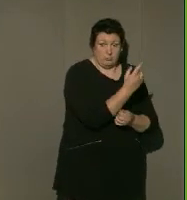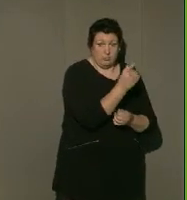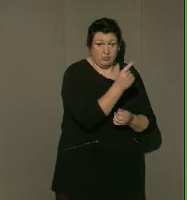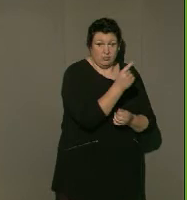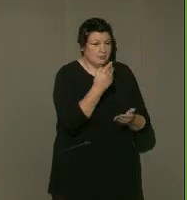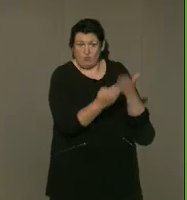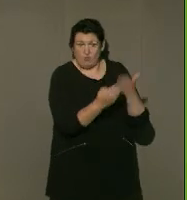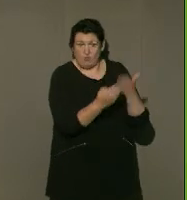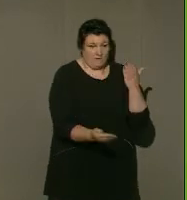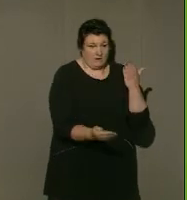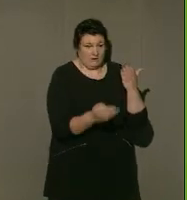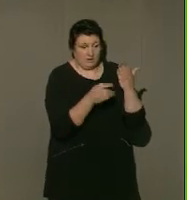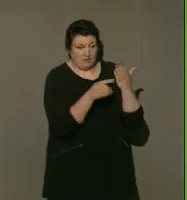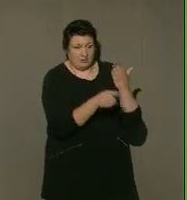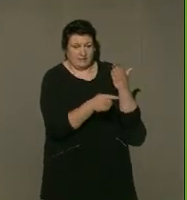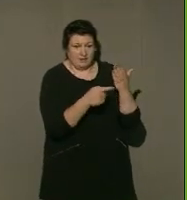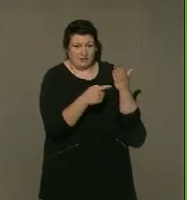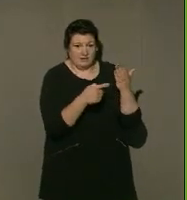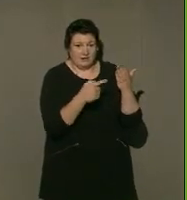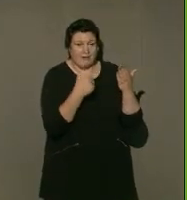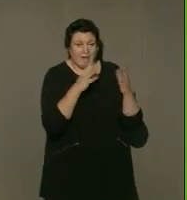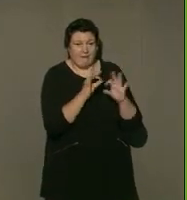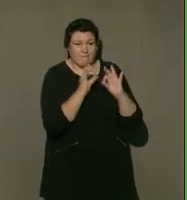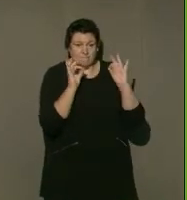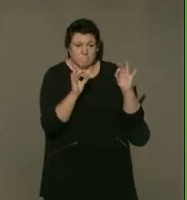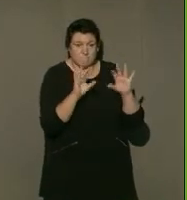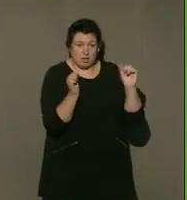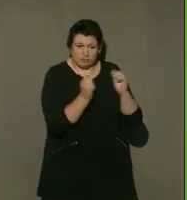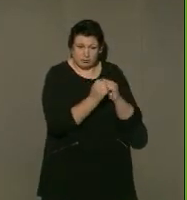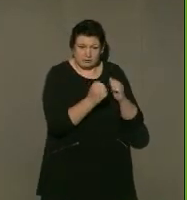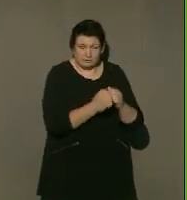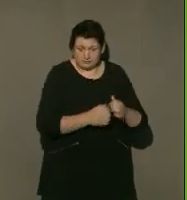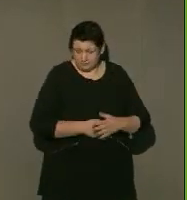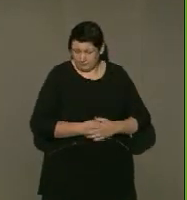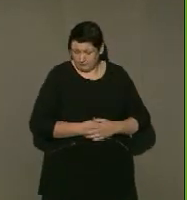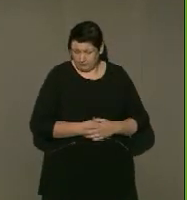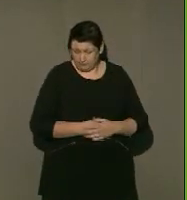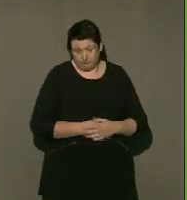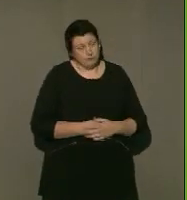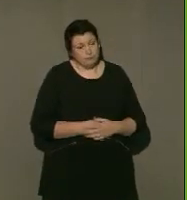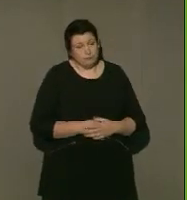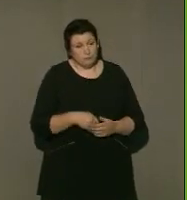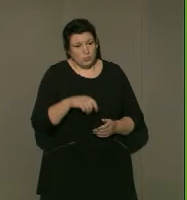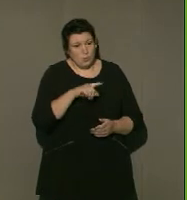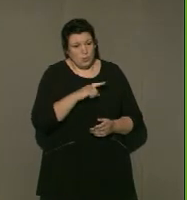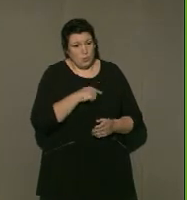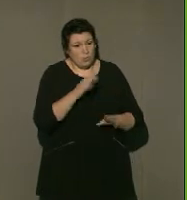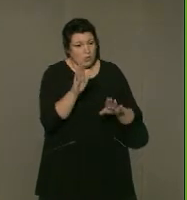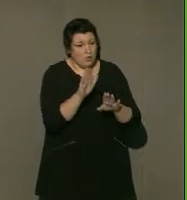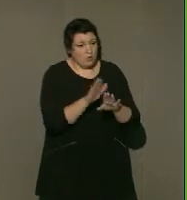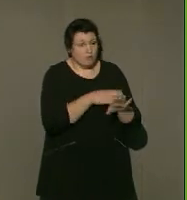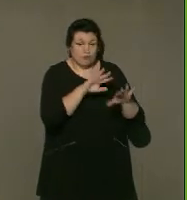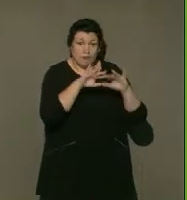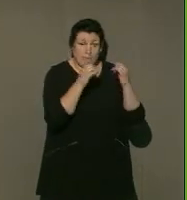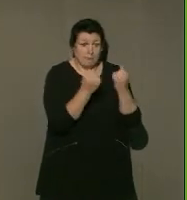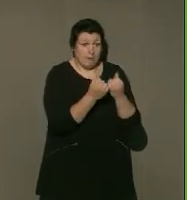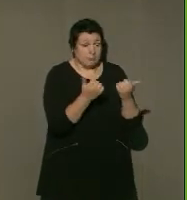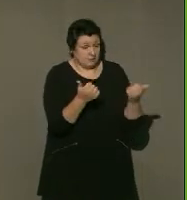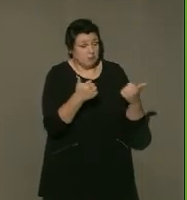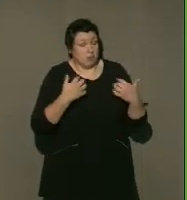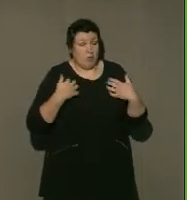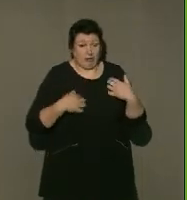granted sui generis status. This is necessary for all the Green Party's best interests, to ensure